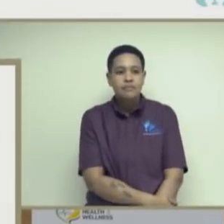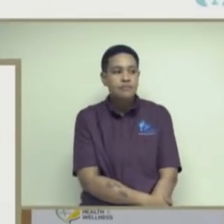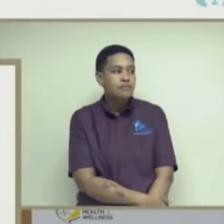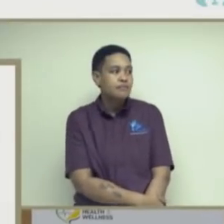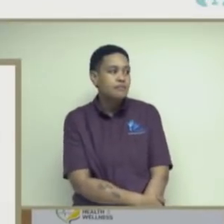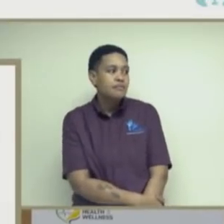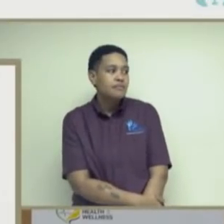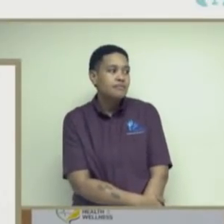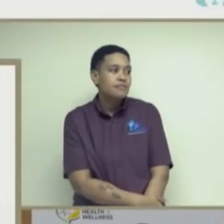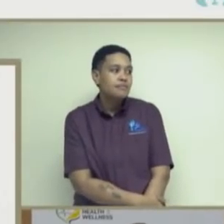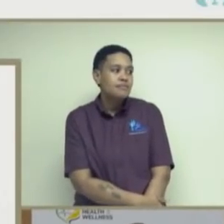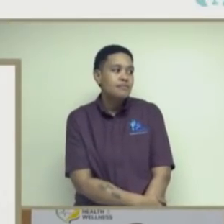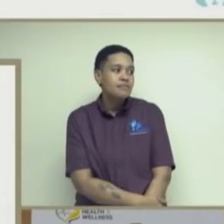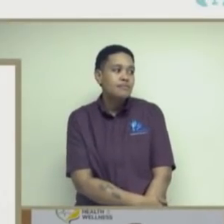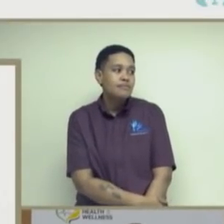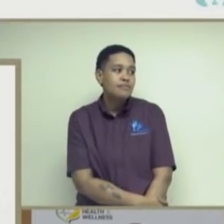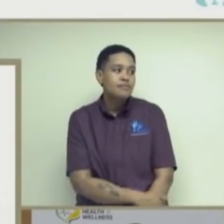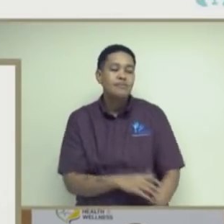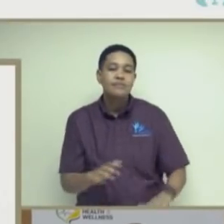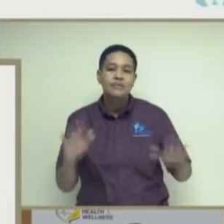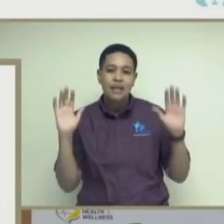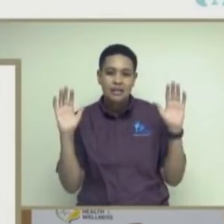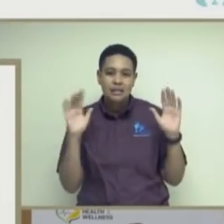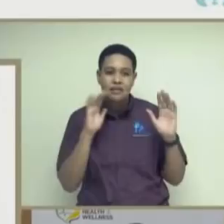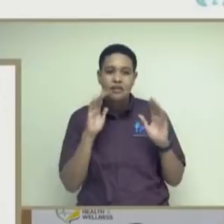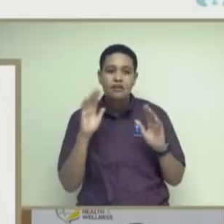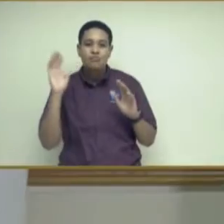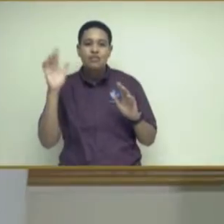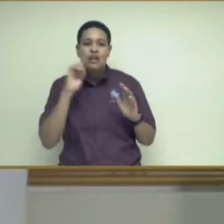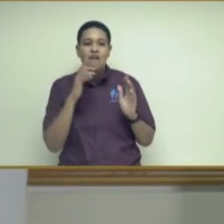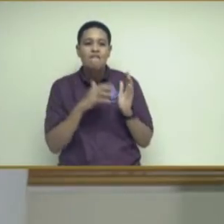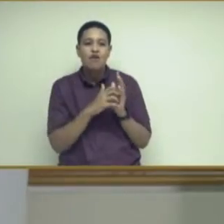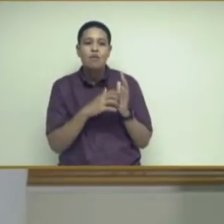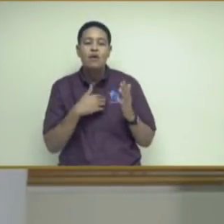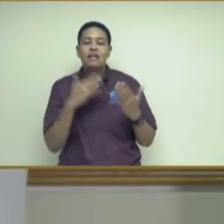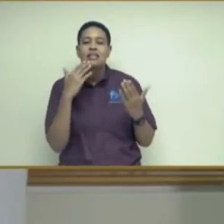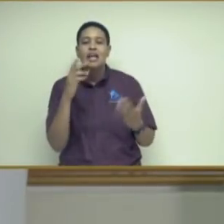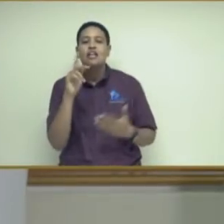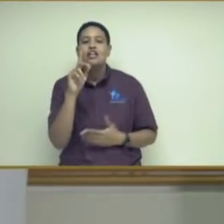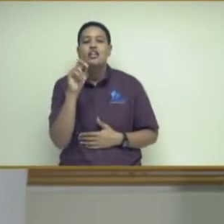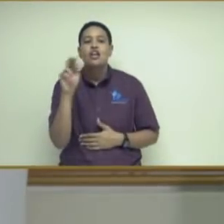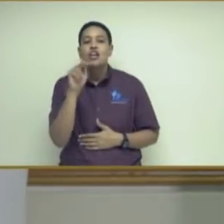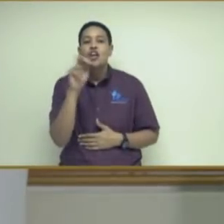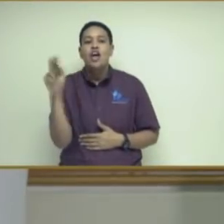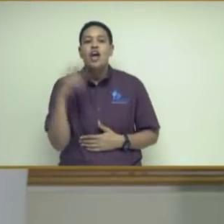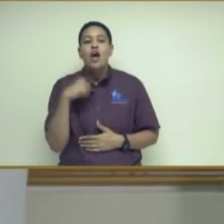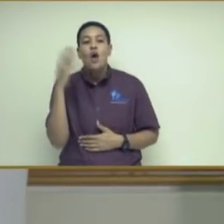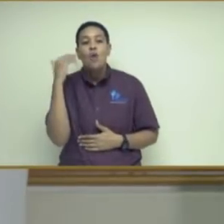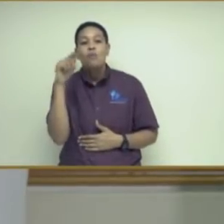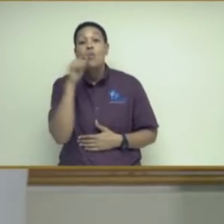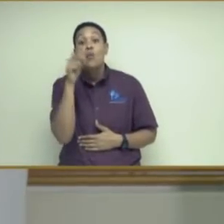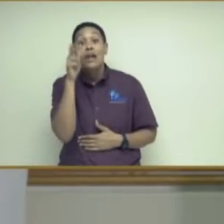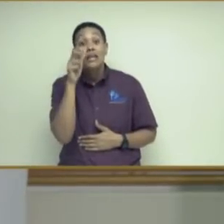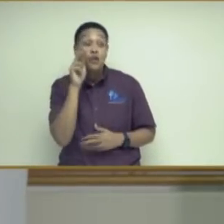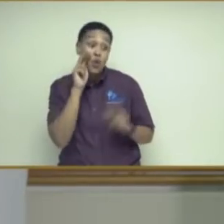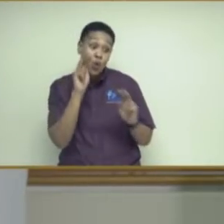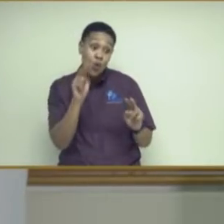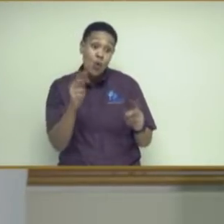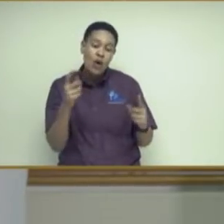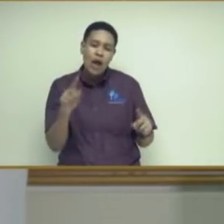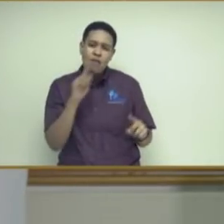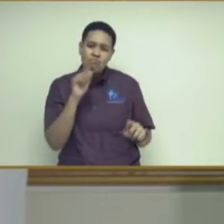it? That's the presentation Okay. on the vulnerability. I want to really thank Dr. Webster-Carr, and I hope those listening or looking on